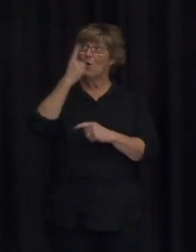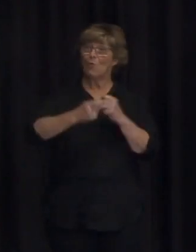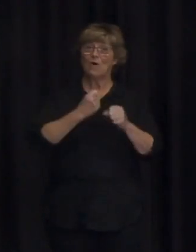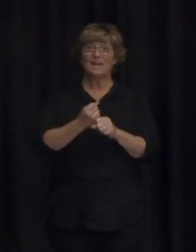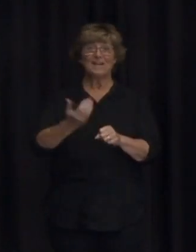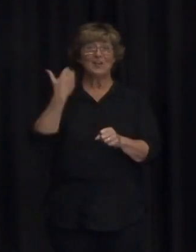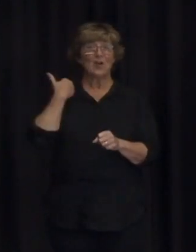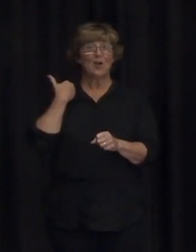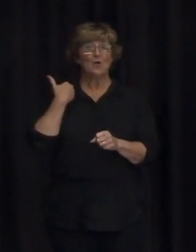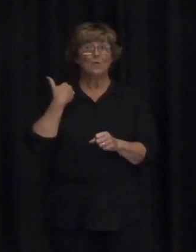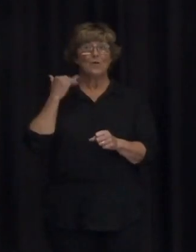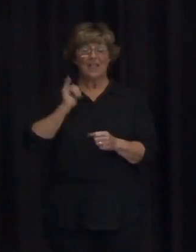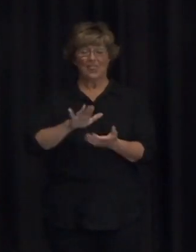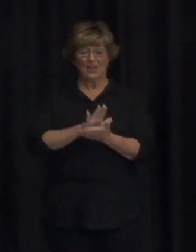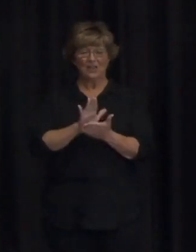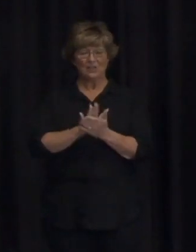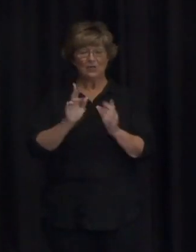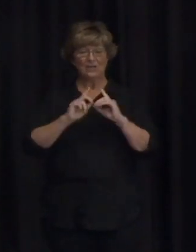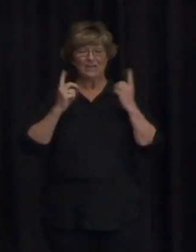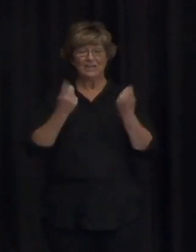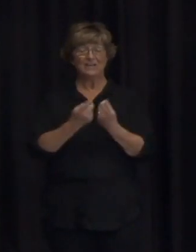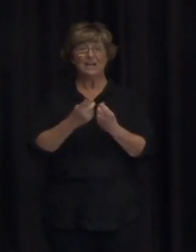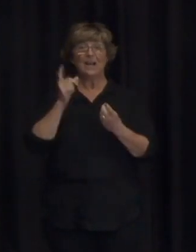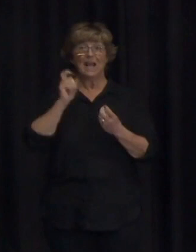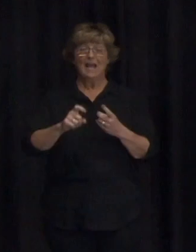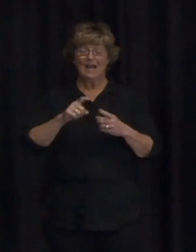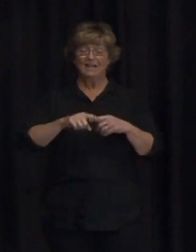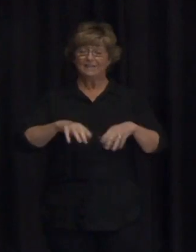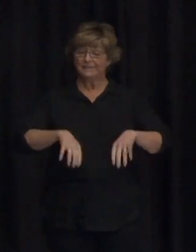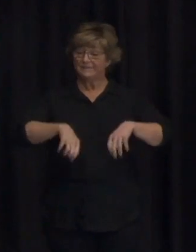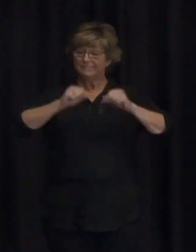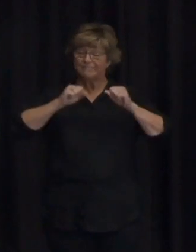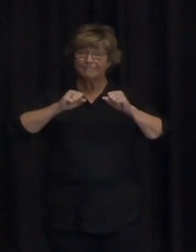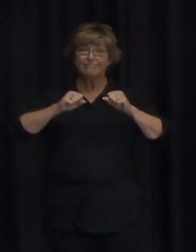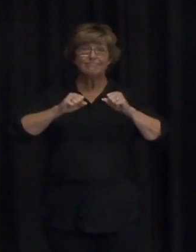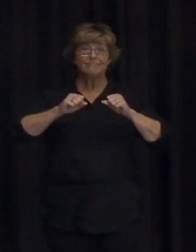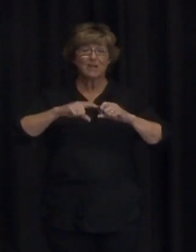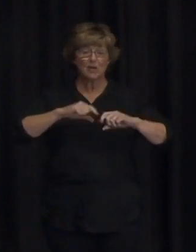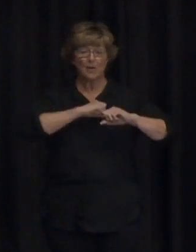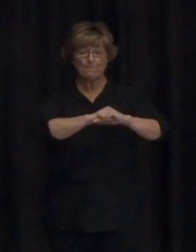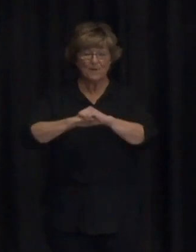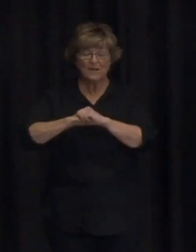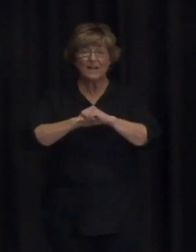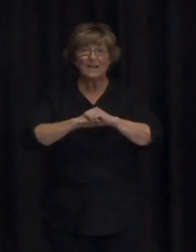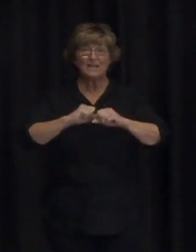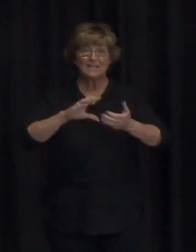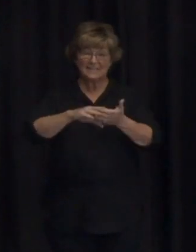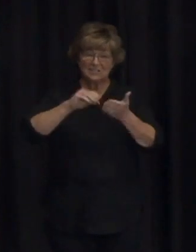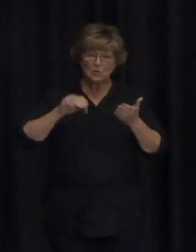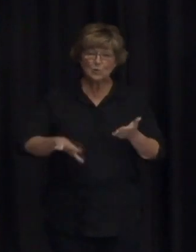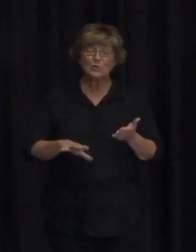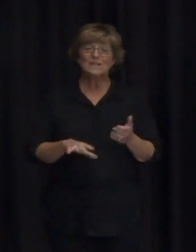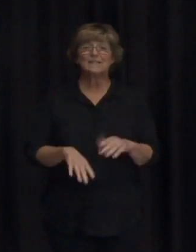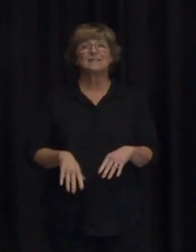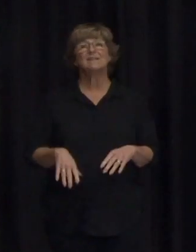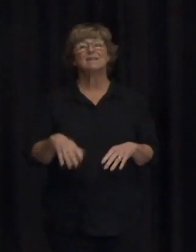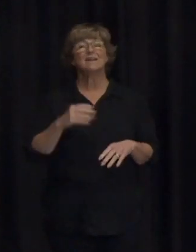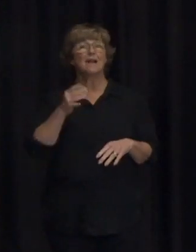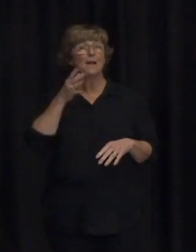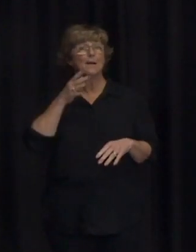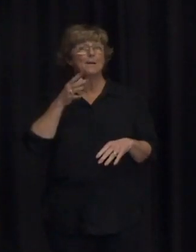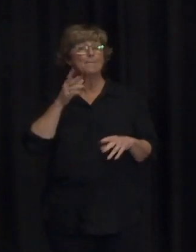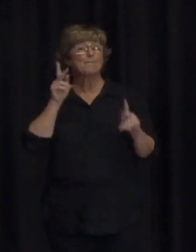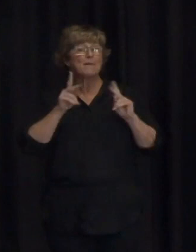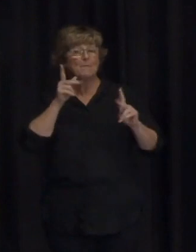when this school district had to take steps to protect the students and the people who work